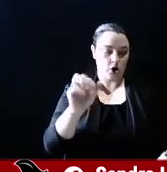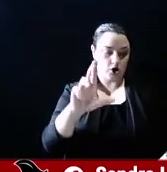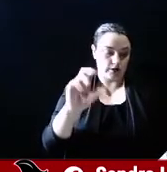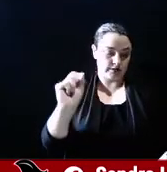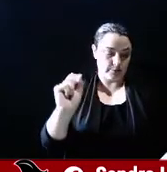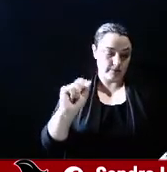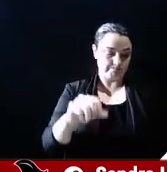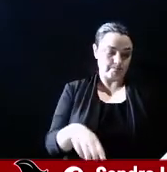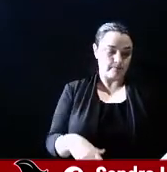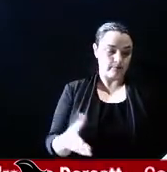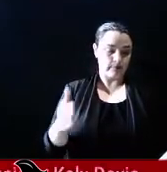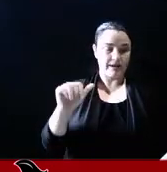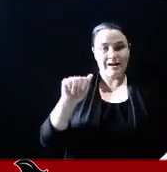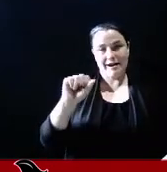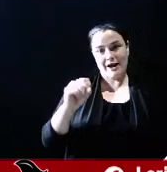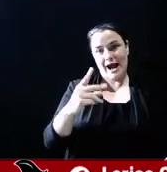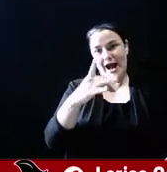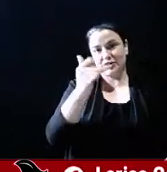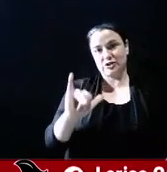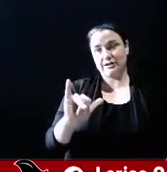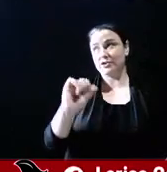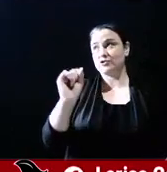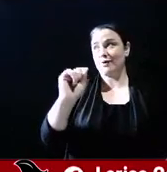Ashley Soriano Rodriguez.